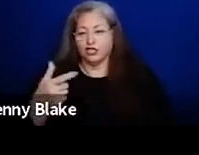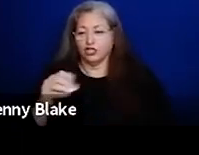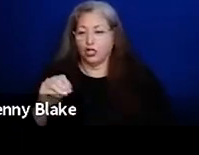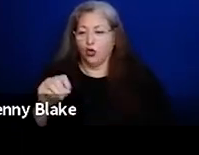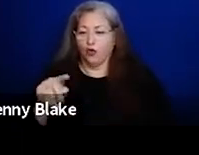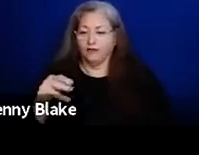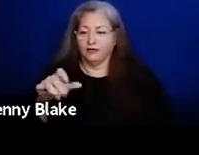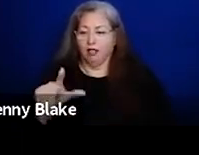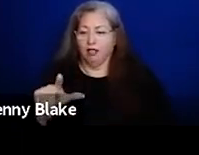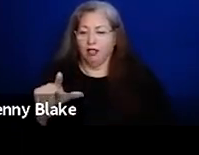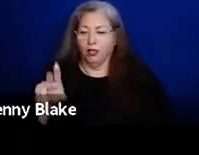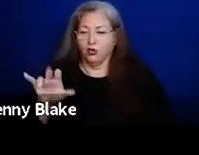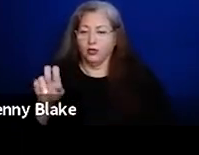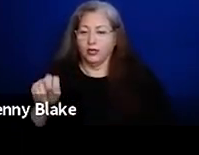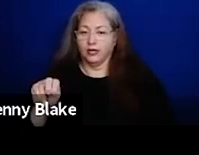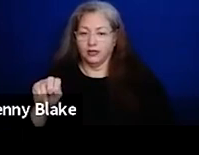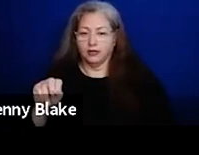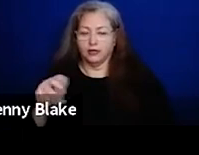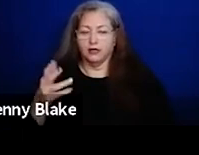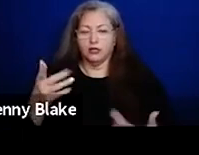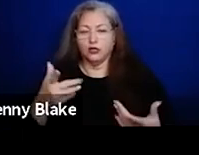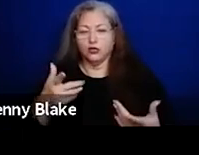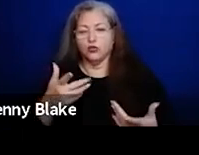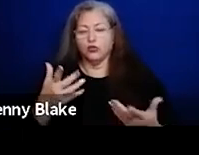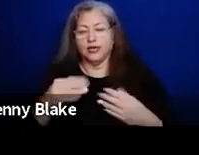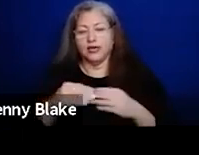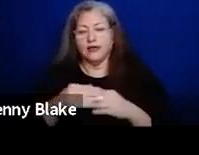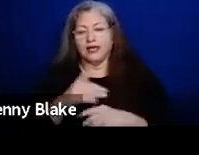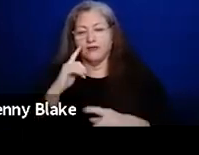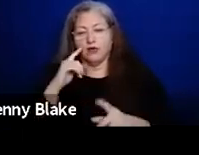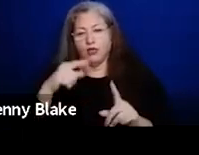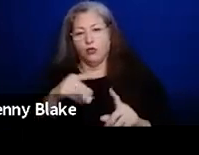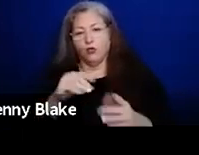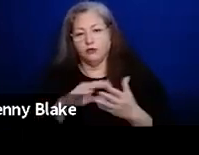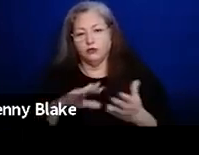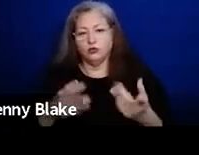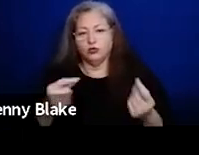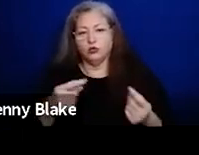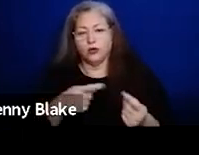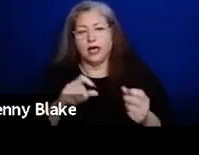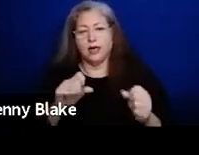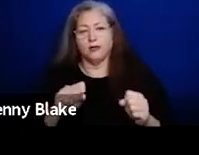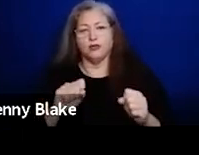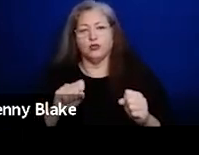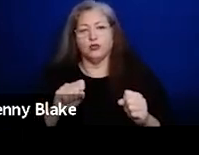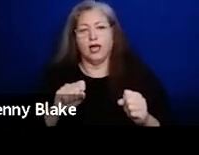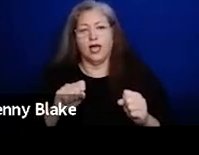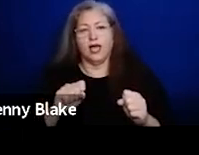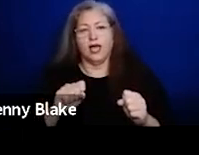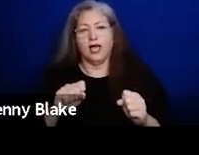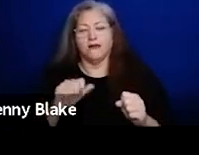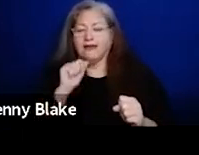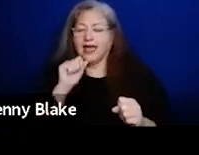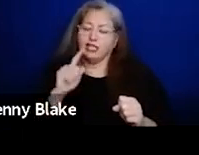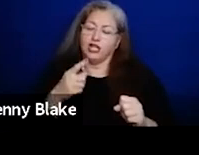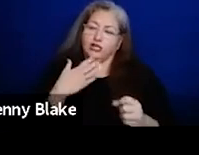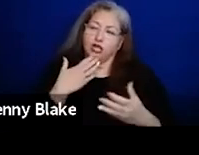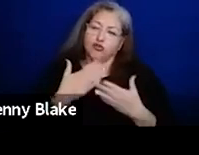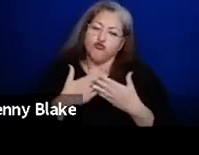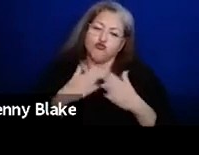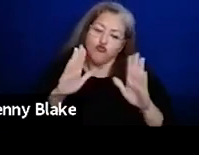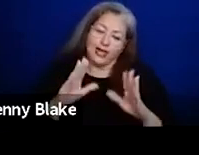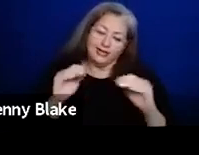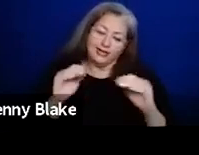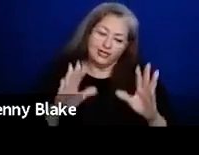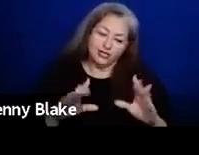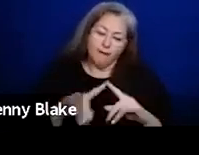Union. What advice would you give those students so that they can have not just a great teacher,